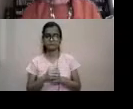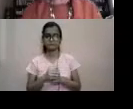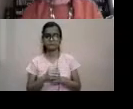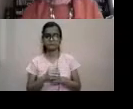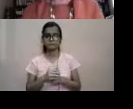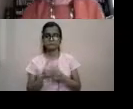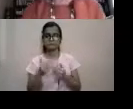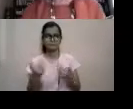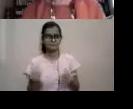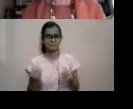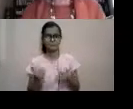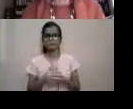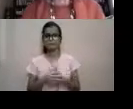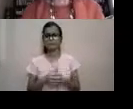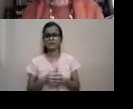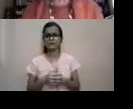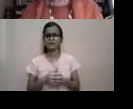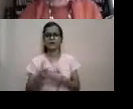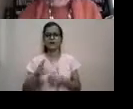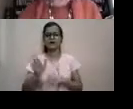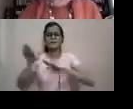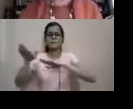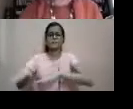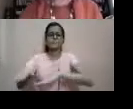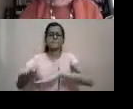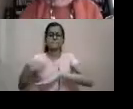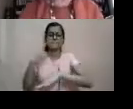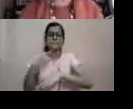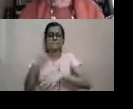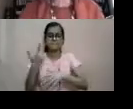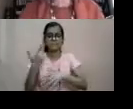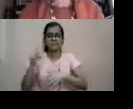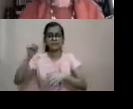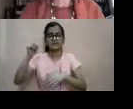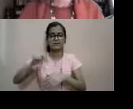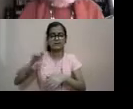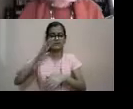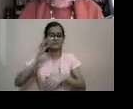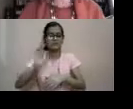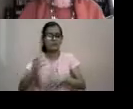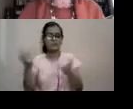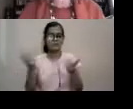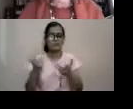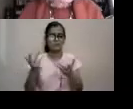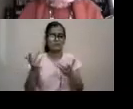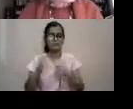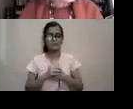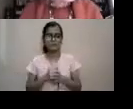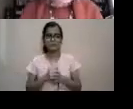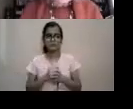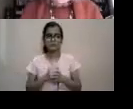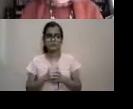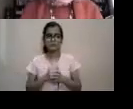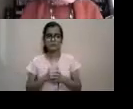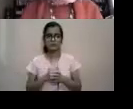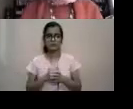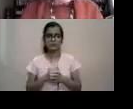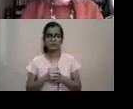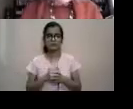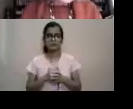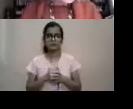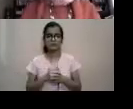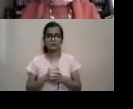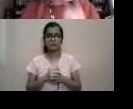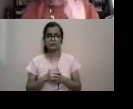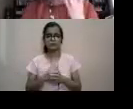When one is dependent, one cannot meet important needs and wants oneself. We